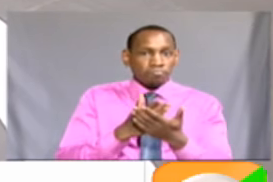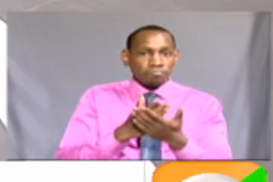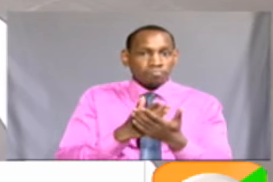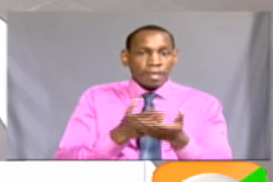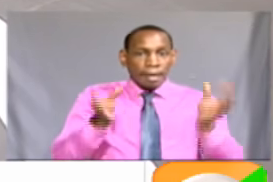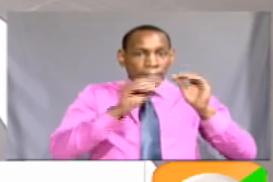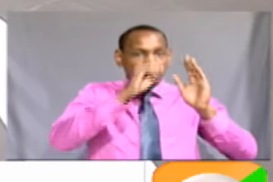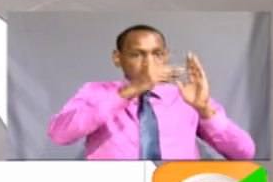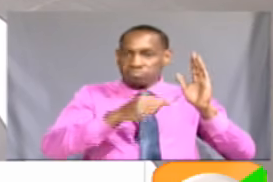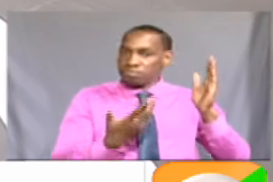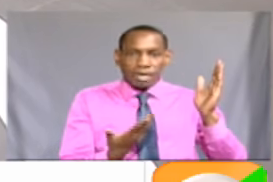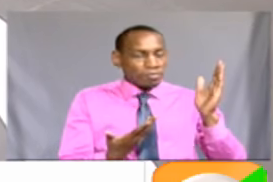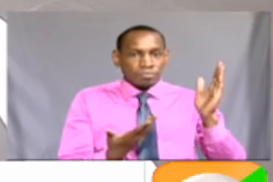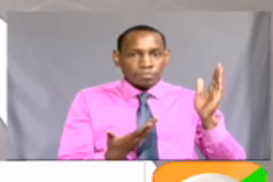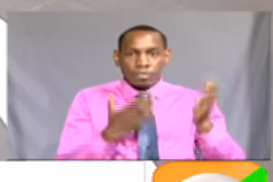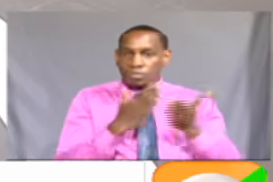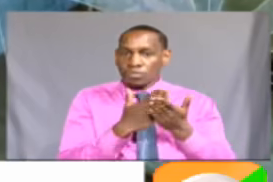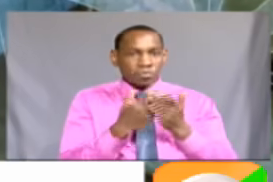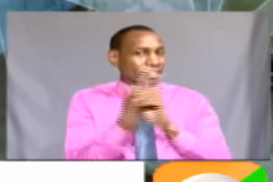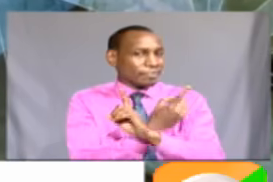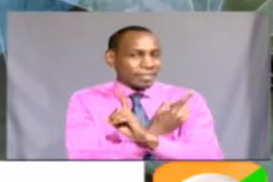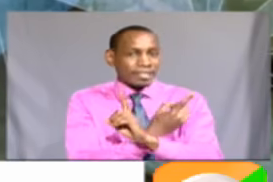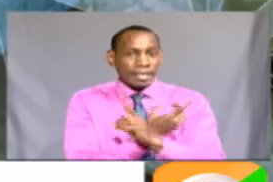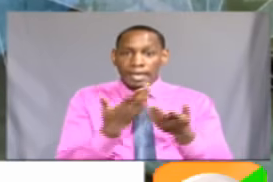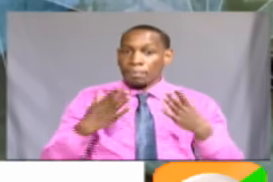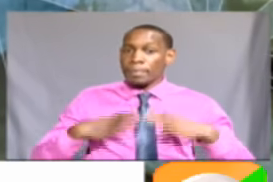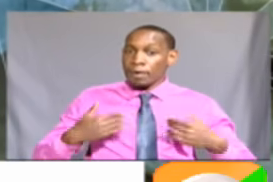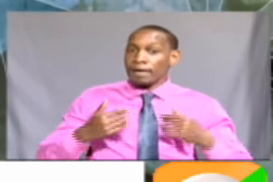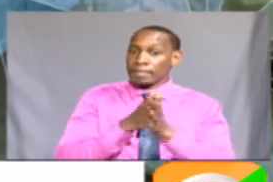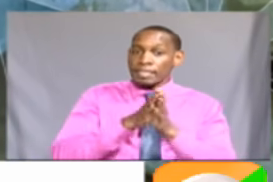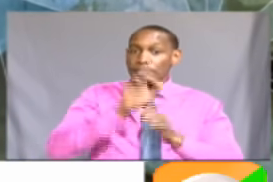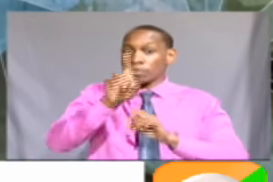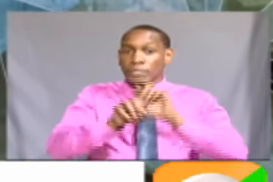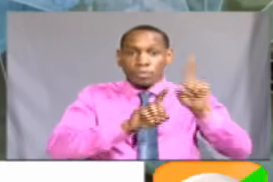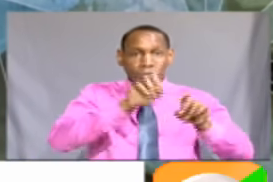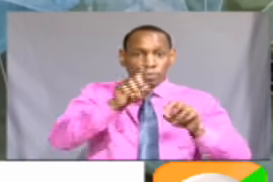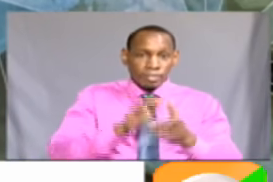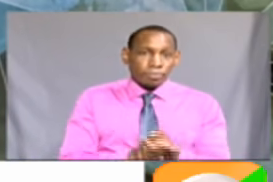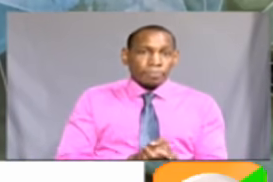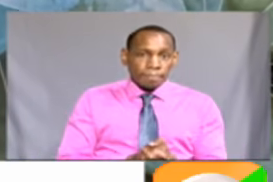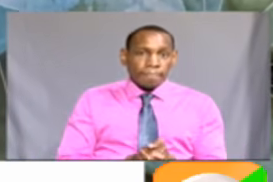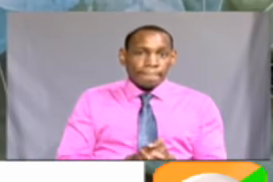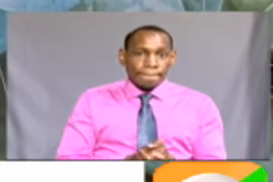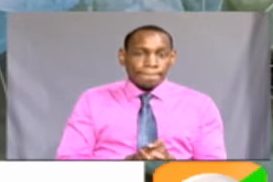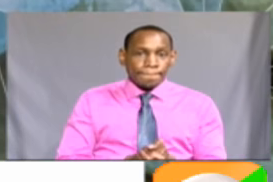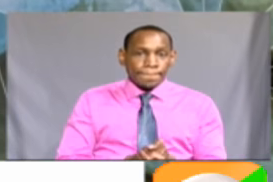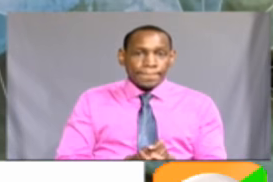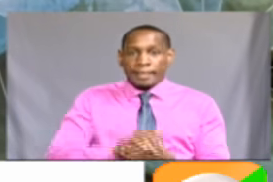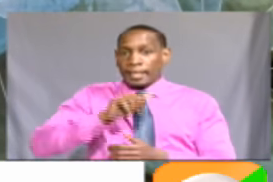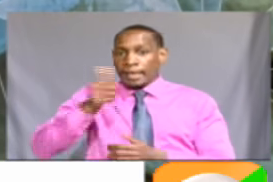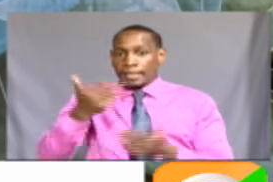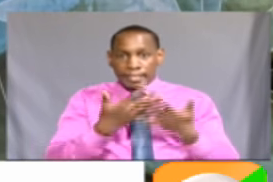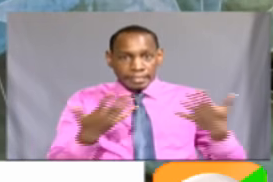seem a little bit off. And like you said, people are going to question it. And there's just other things